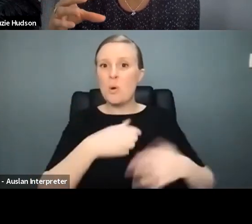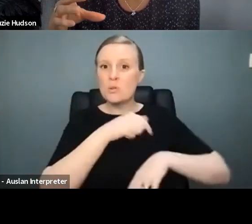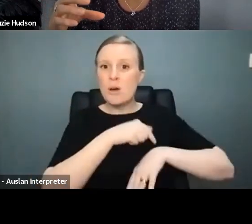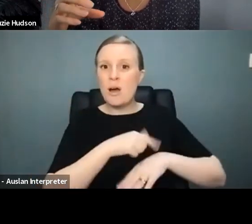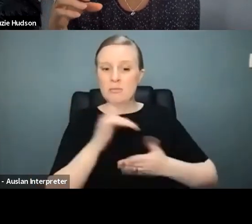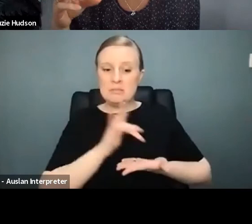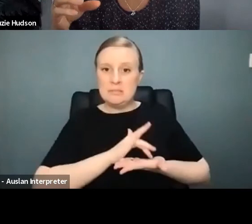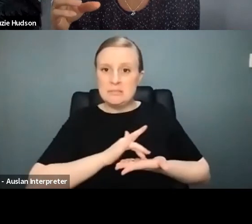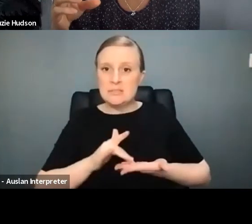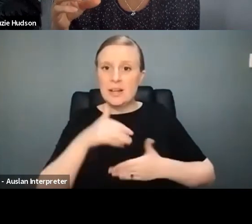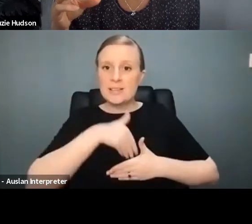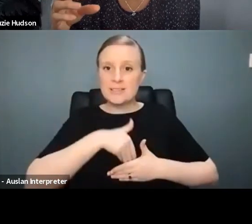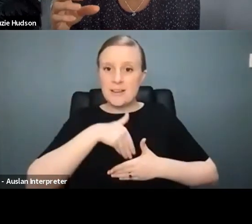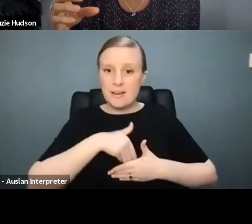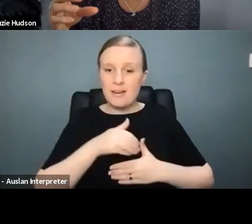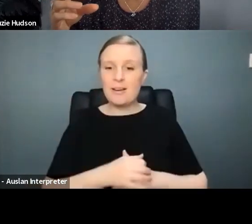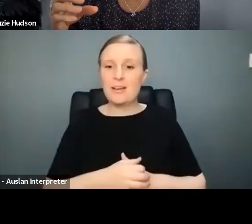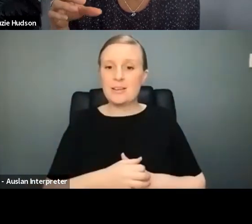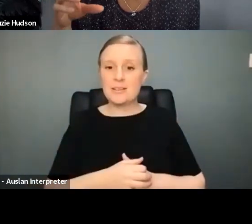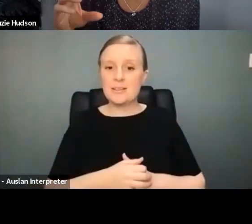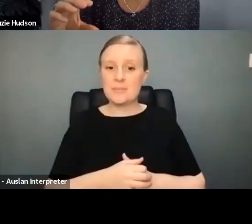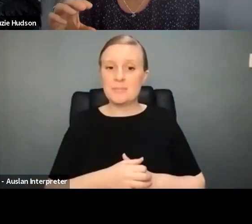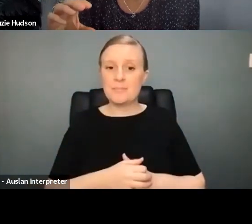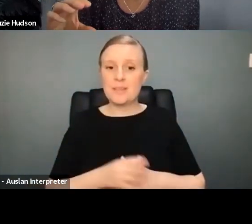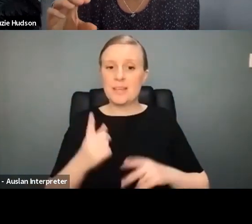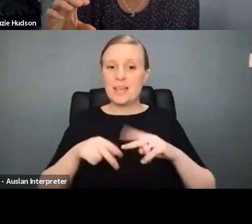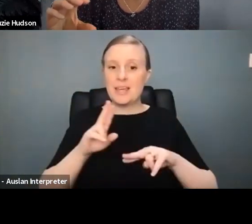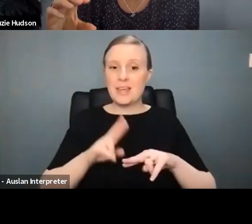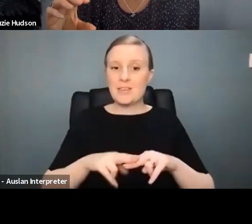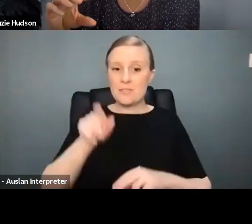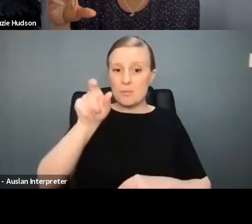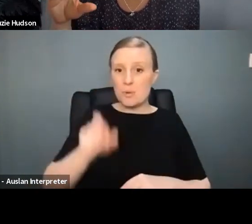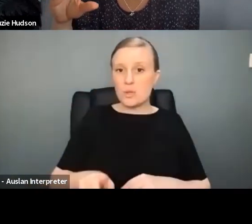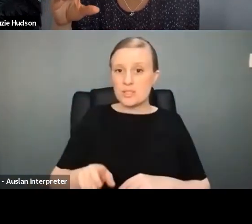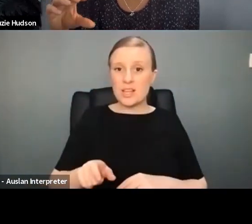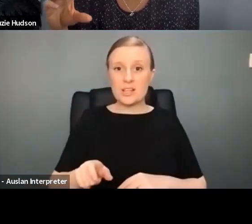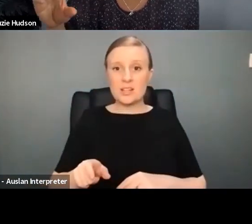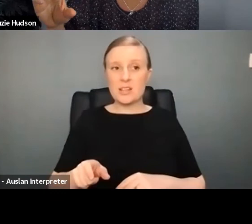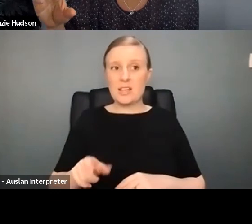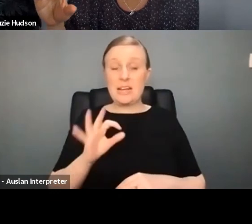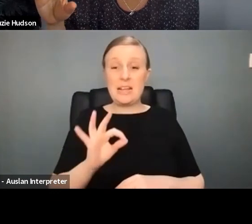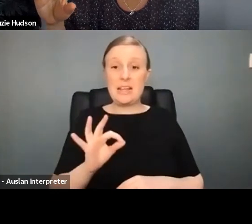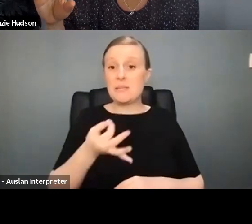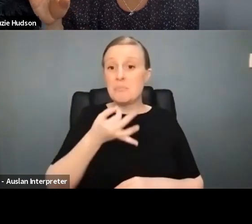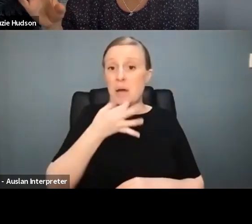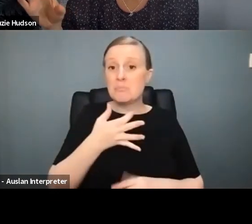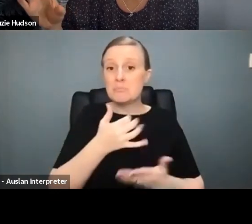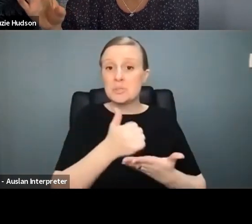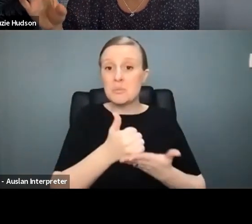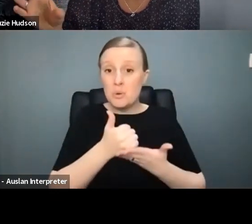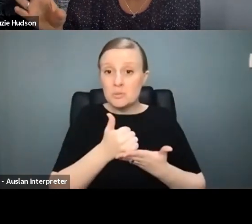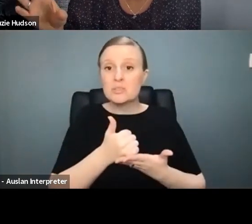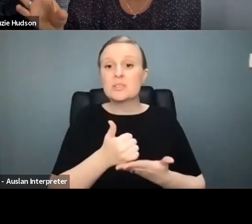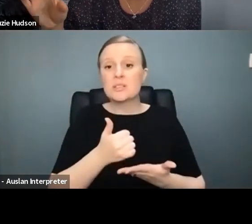come in. If their withdrawal management needs are quite low intensity, then they can be done in a